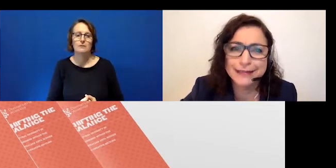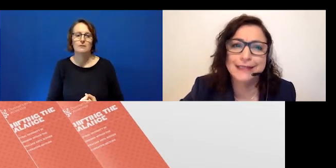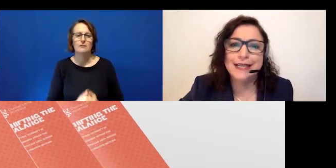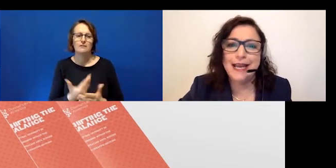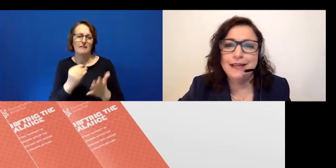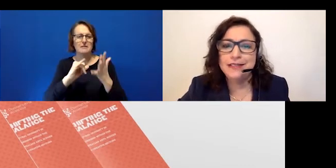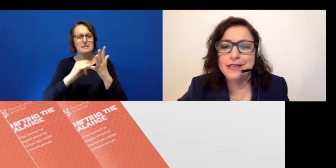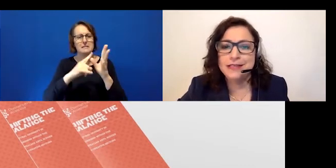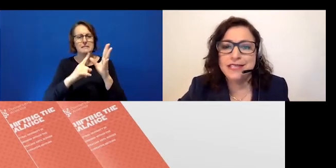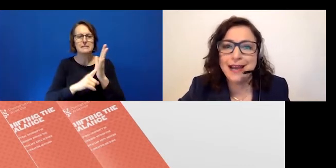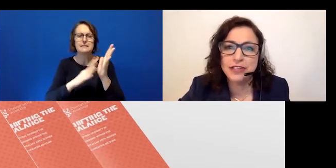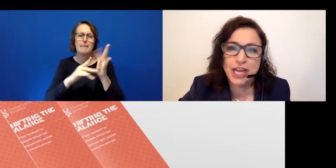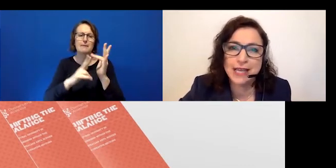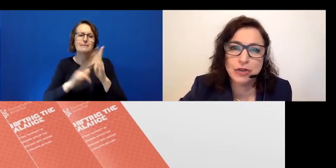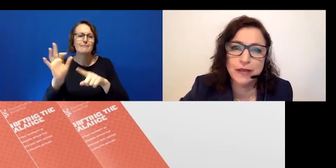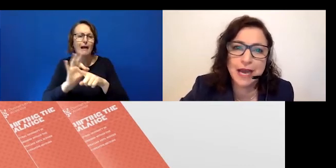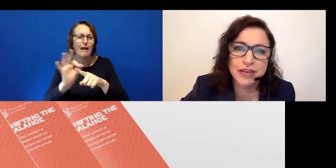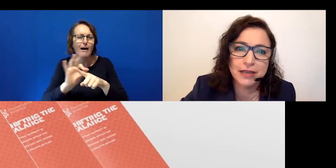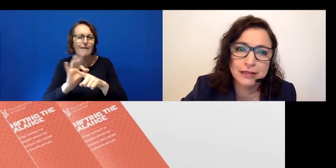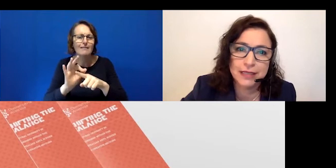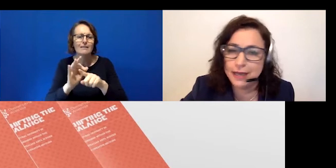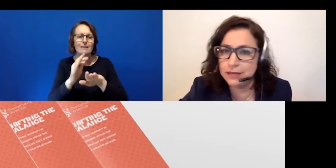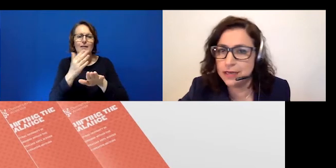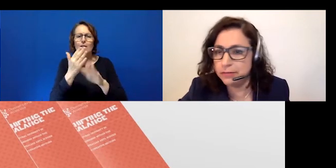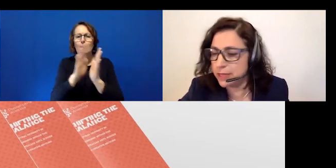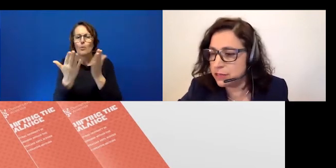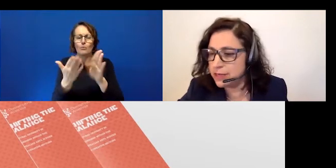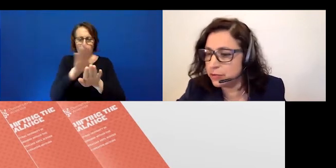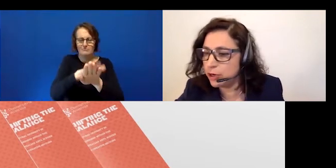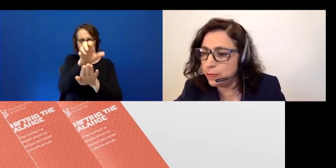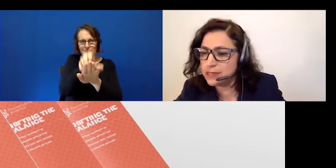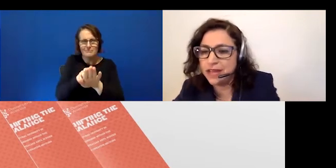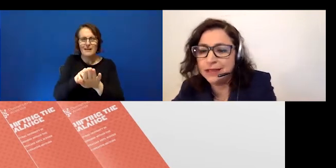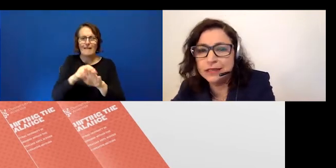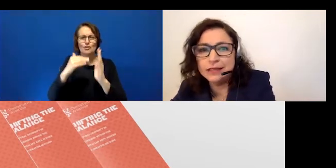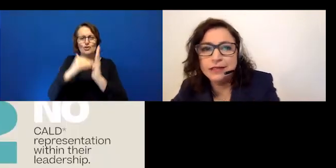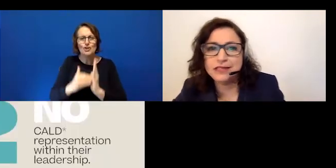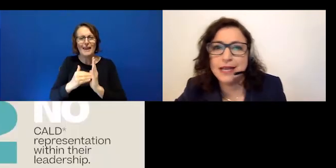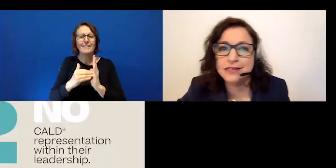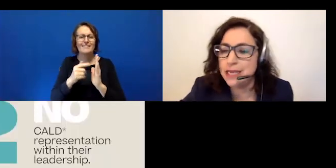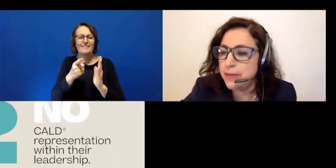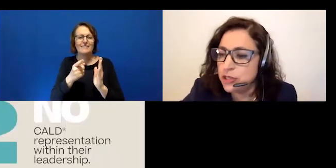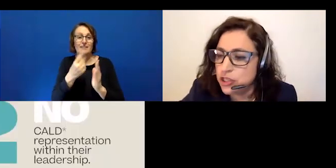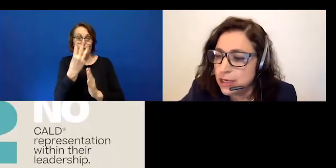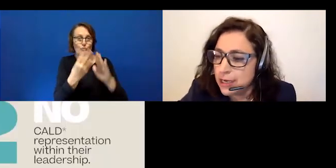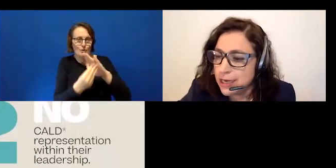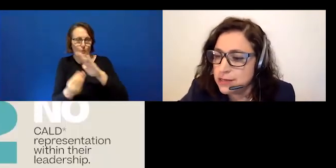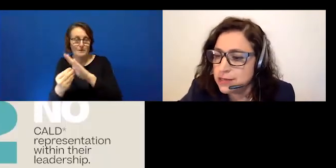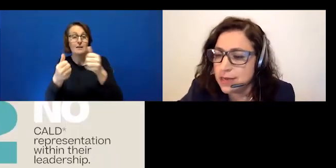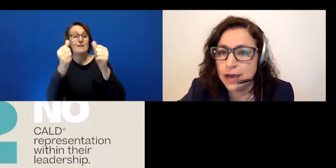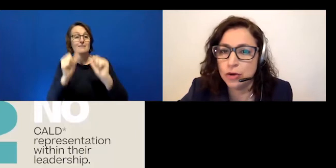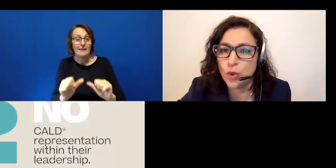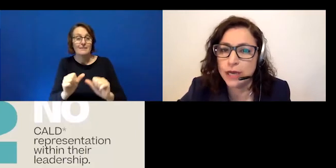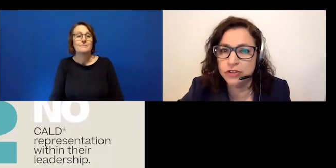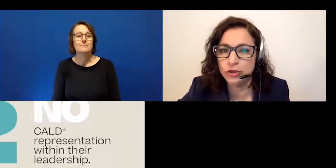colour, and there's stacked chairs on the cover, and so there's 3 copies of that. This next image